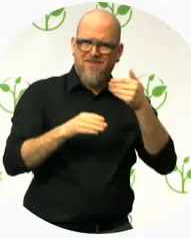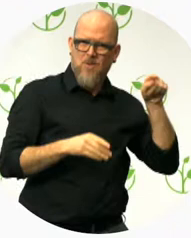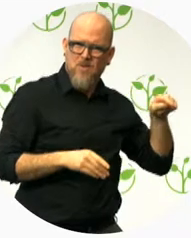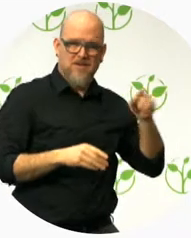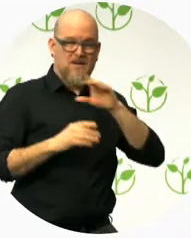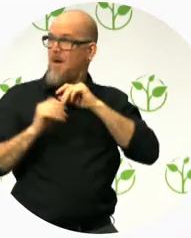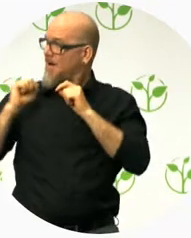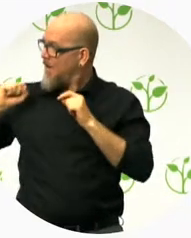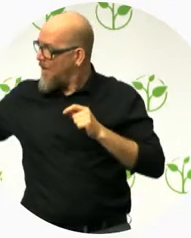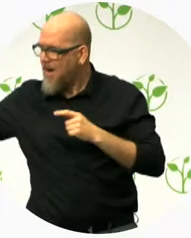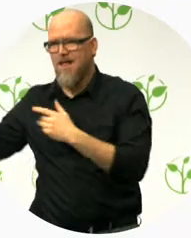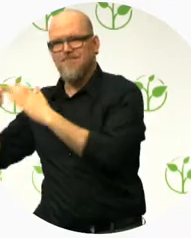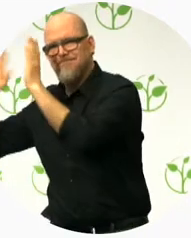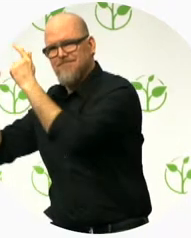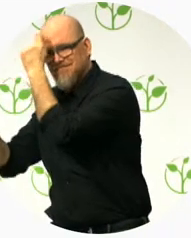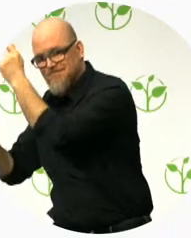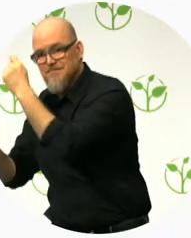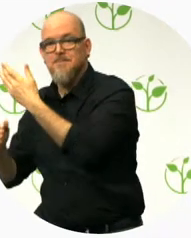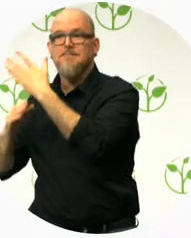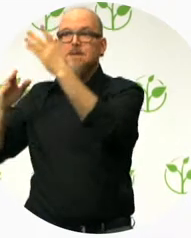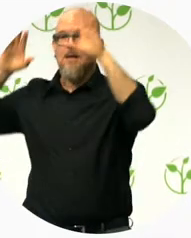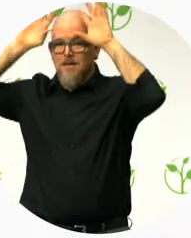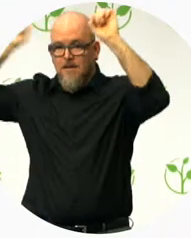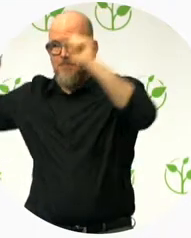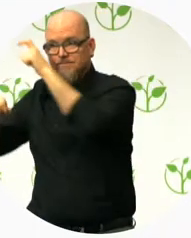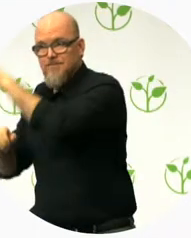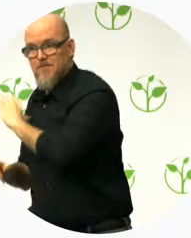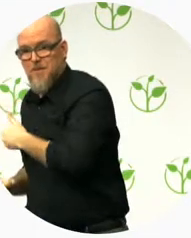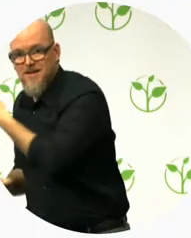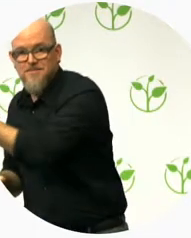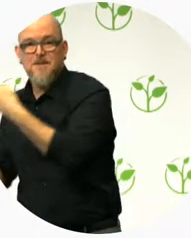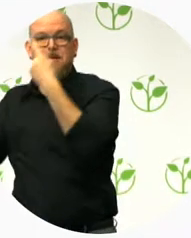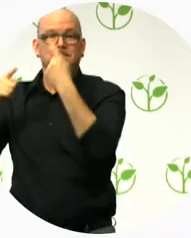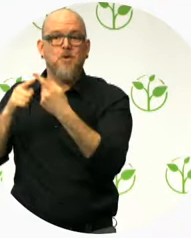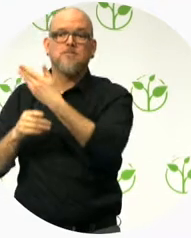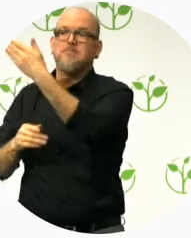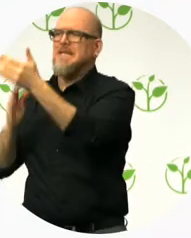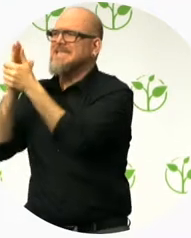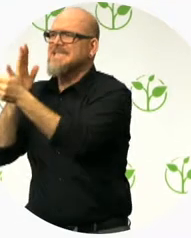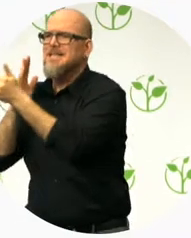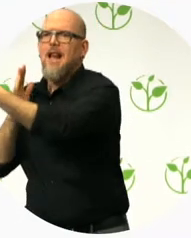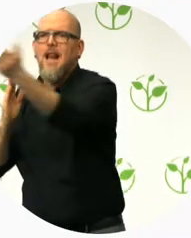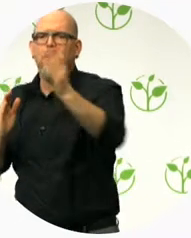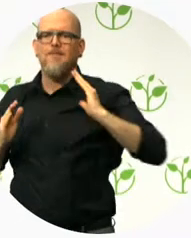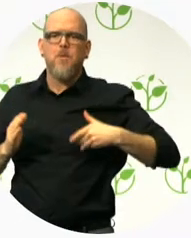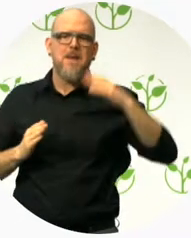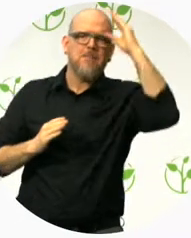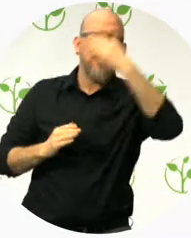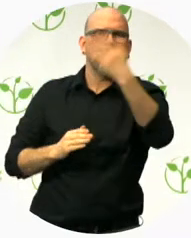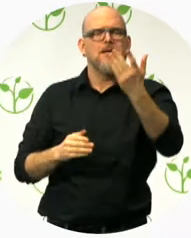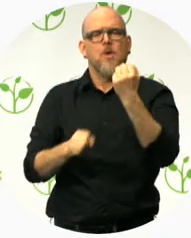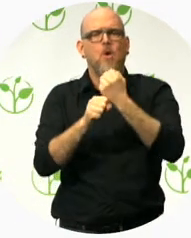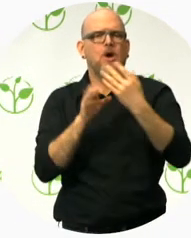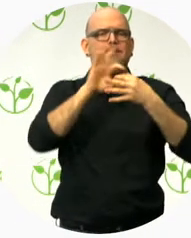Ambassador Christine Sticker-Hackel, as well as to the experts and colleagues and friends from